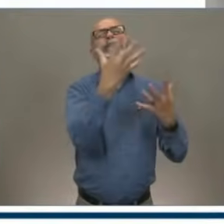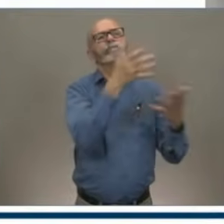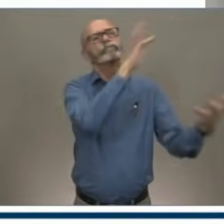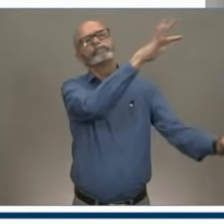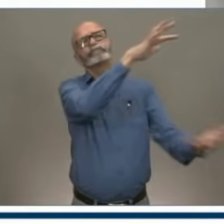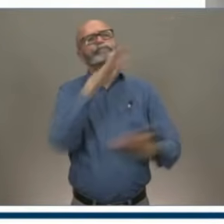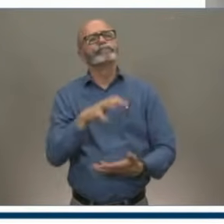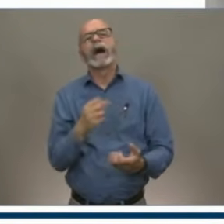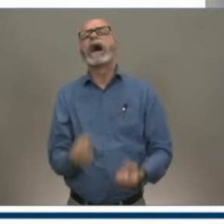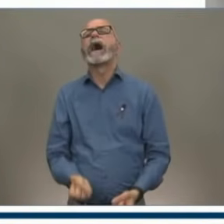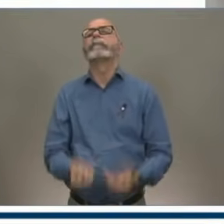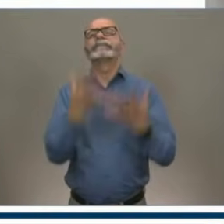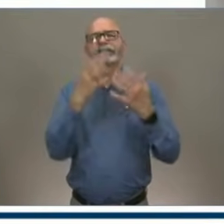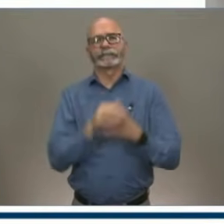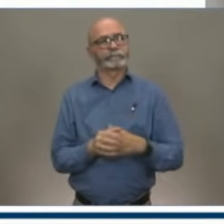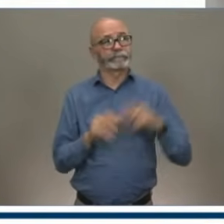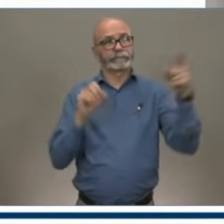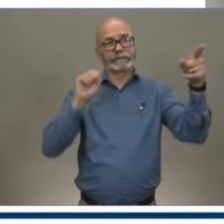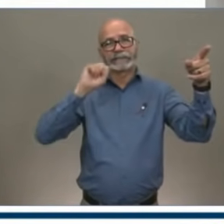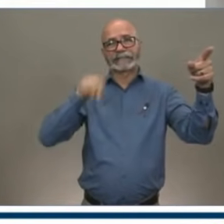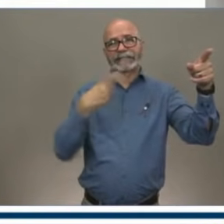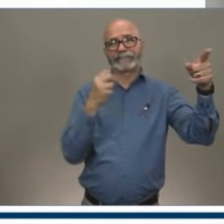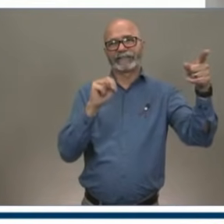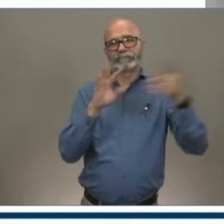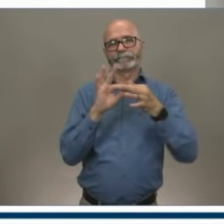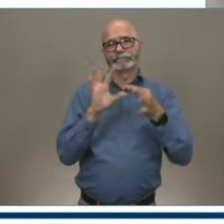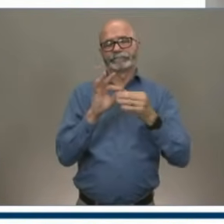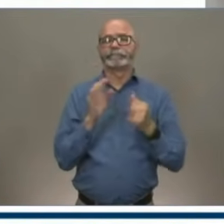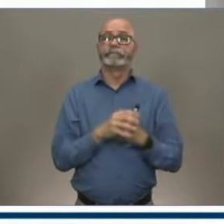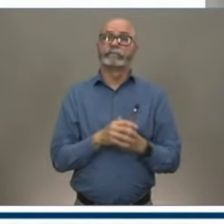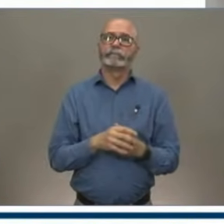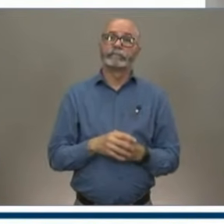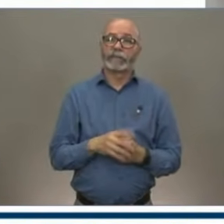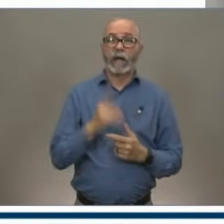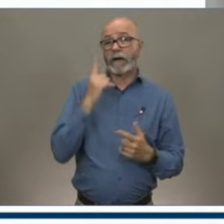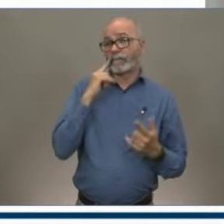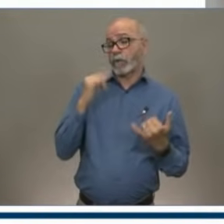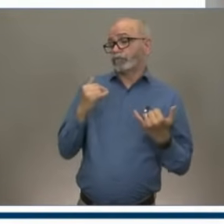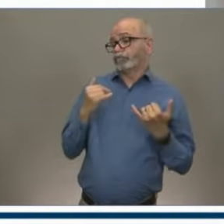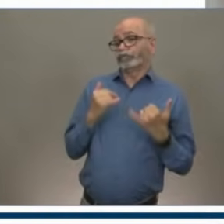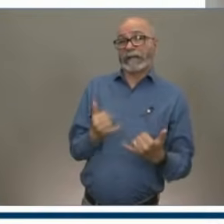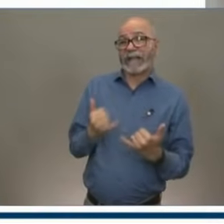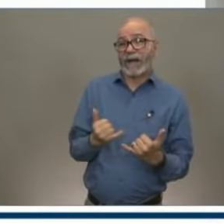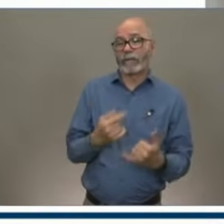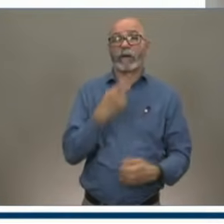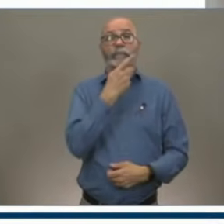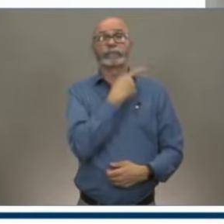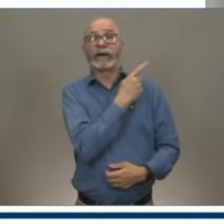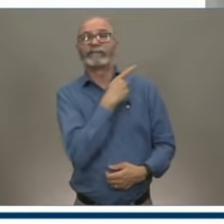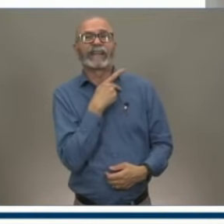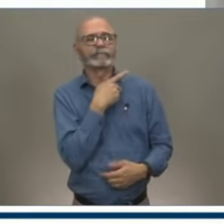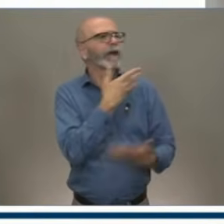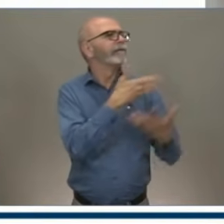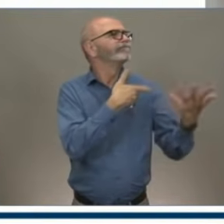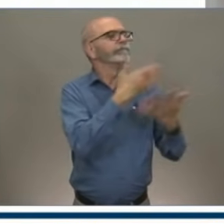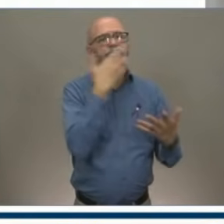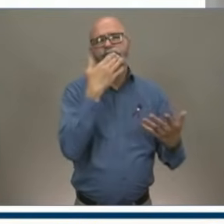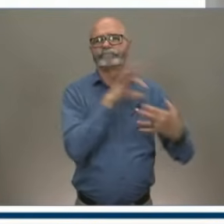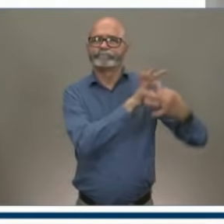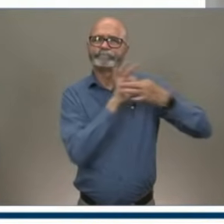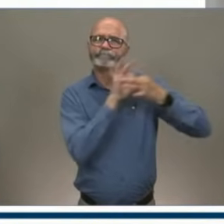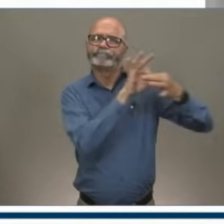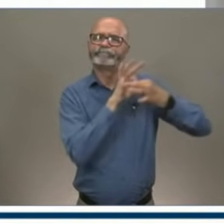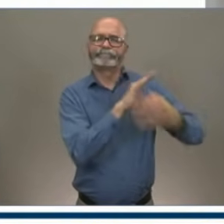there's been a tremendous level of cooperation amongst all of our provinces and the federal government when it comes to the issue of the pandemic, and the vaccine